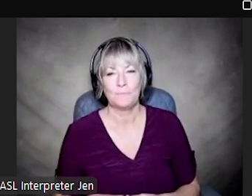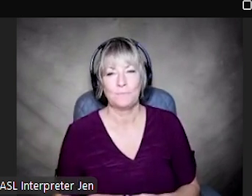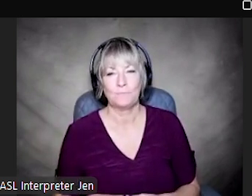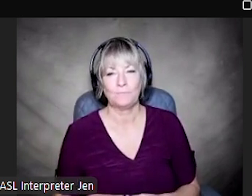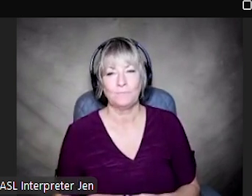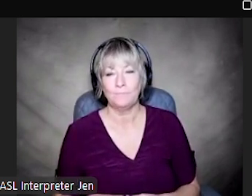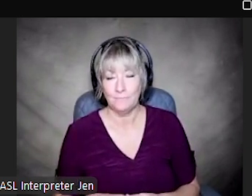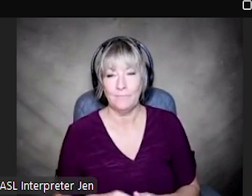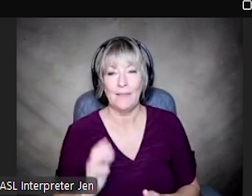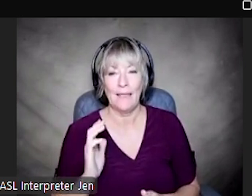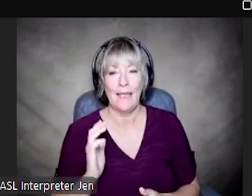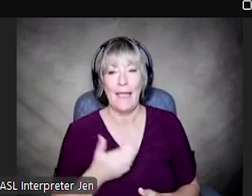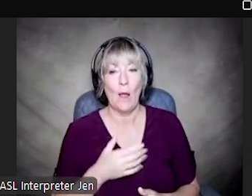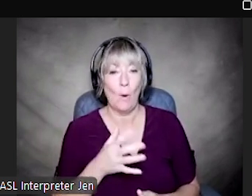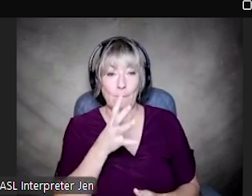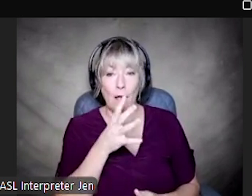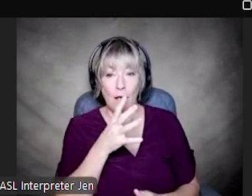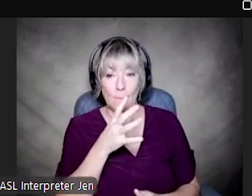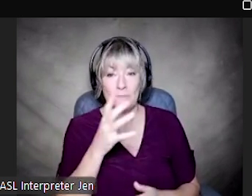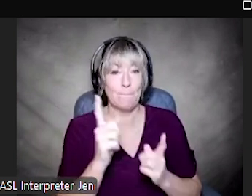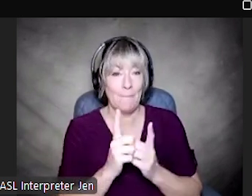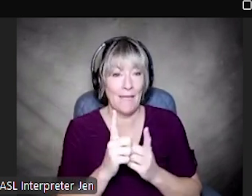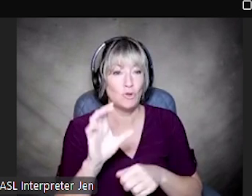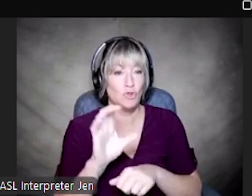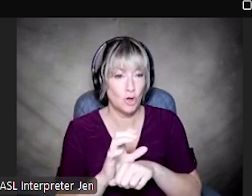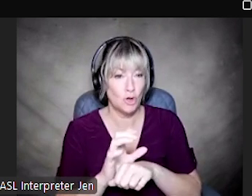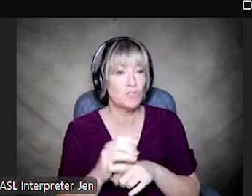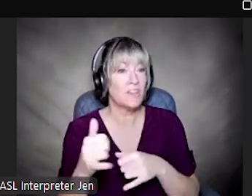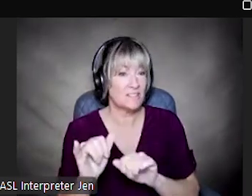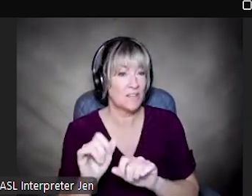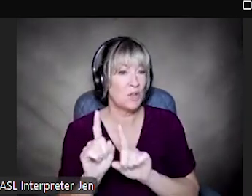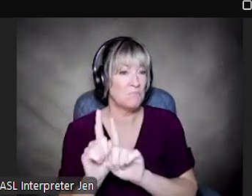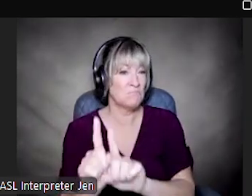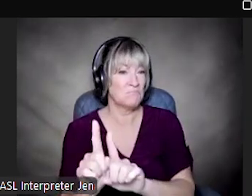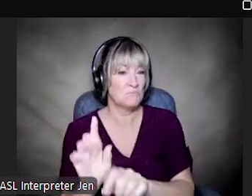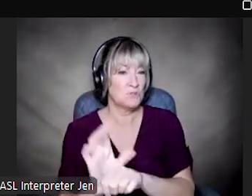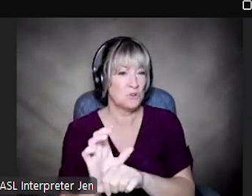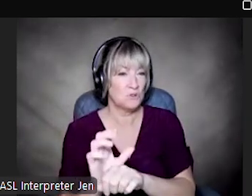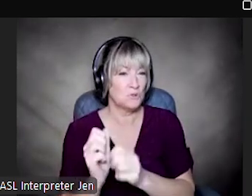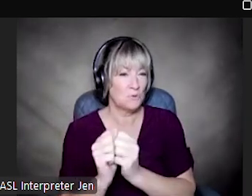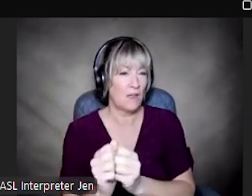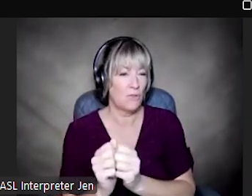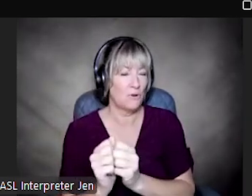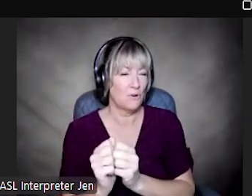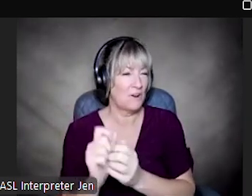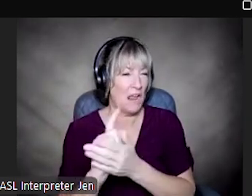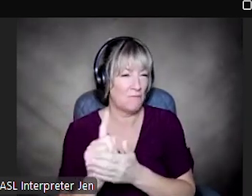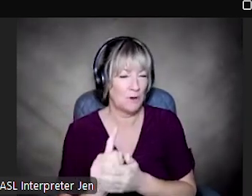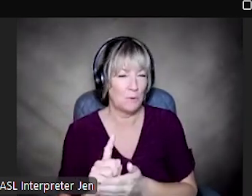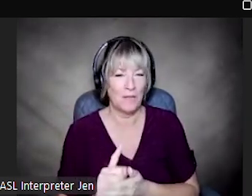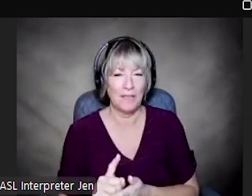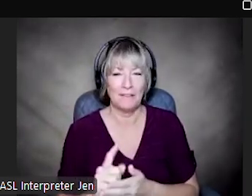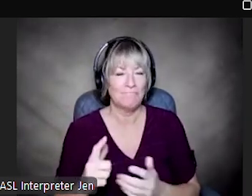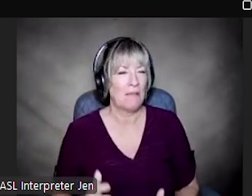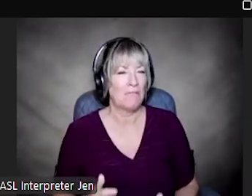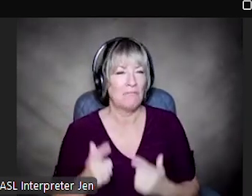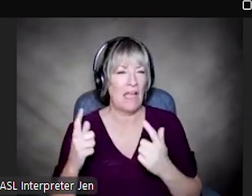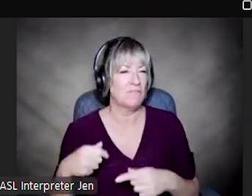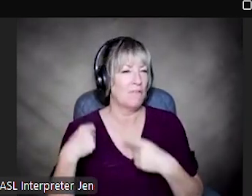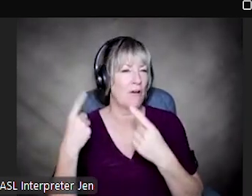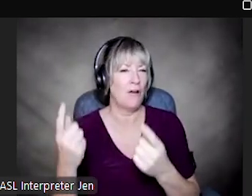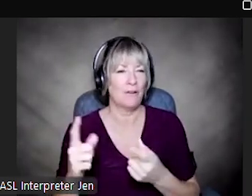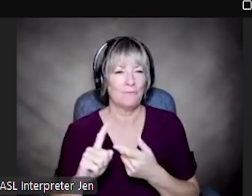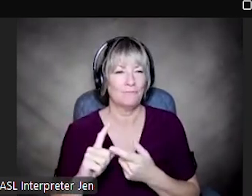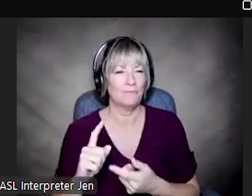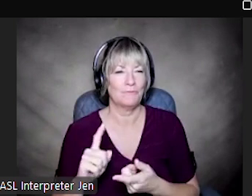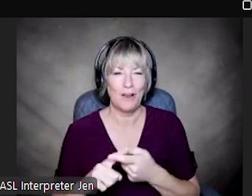And in fact, our moms met at church. They still go to church together every Sunday. It's a lifelong friendship. Dan and I